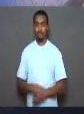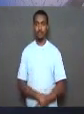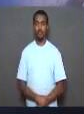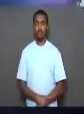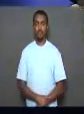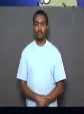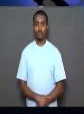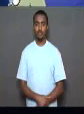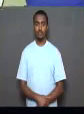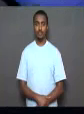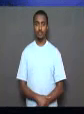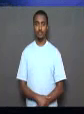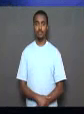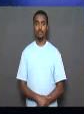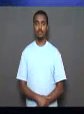students.